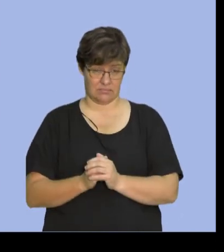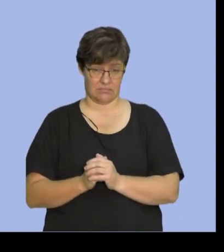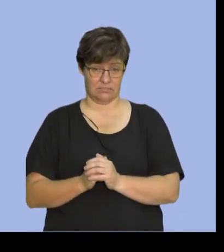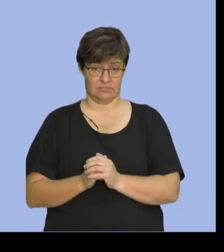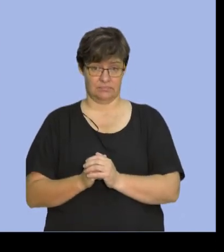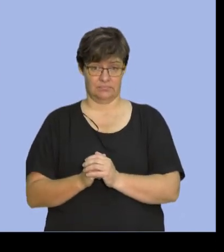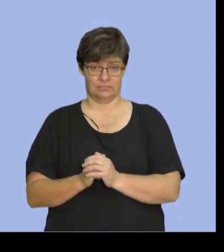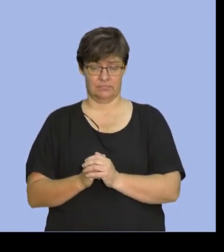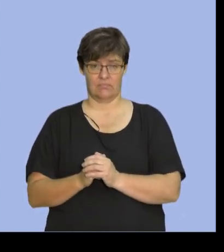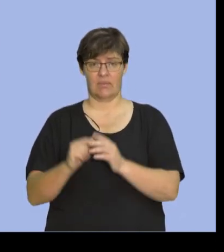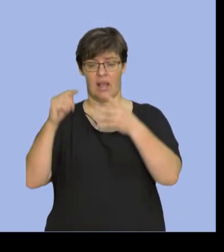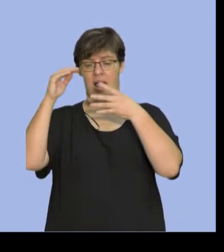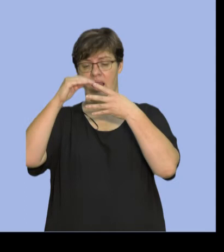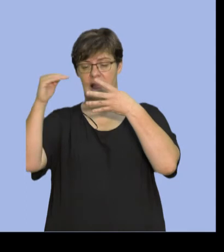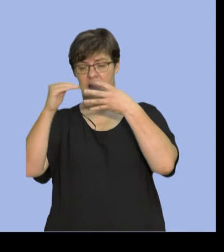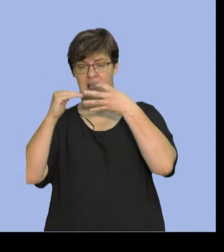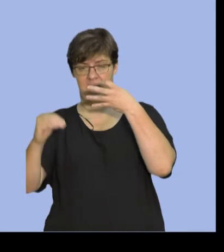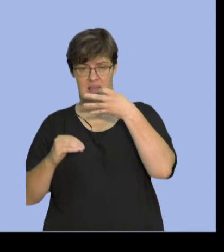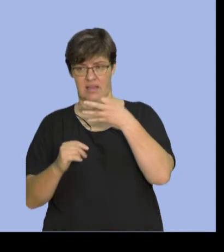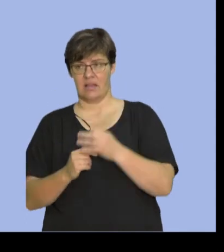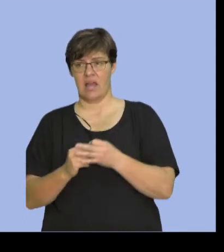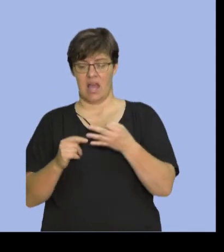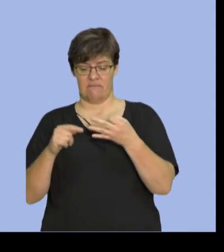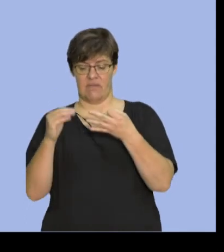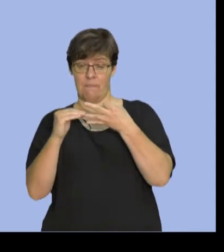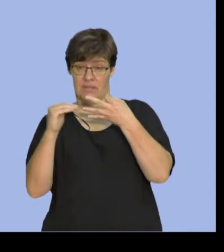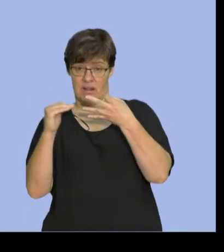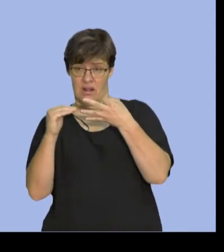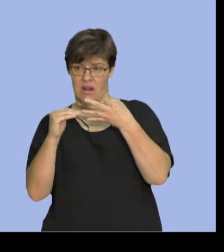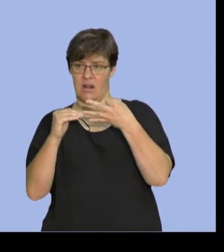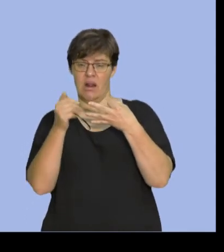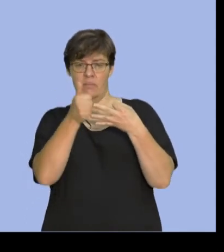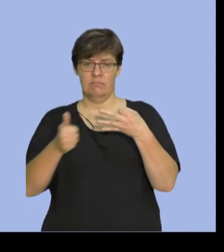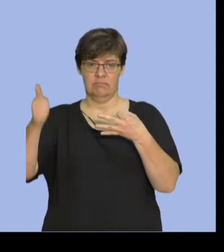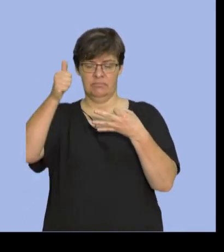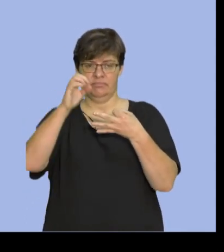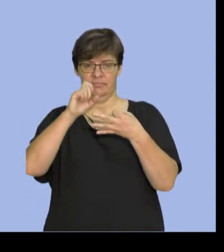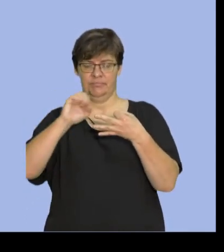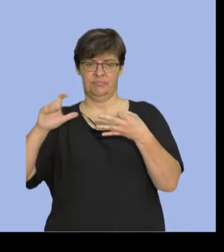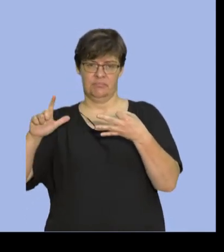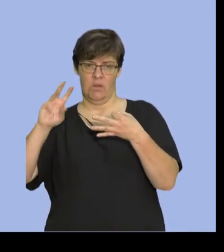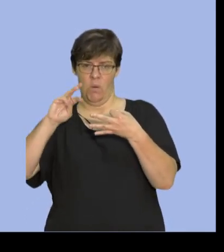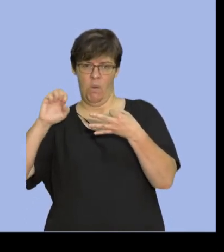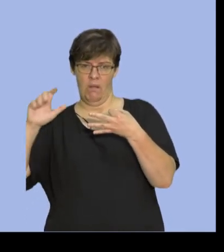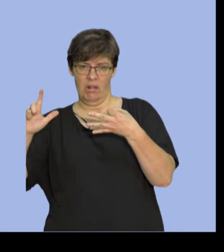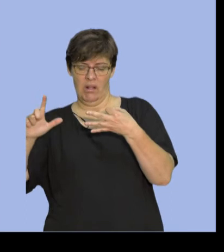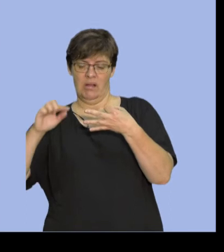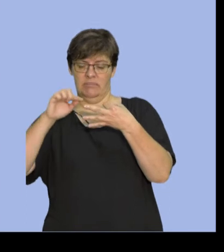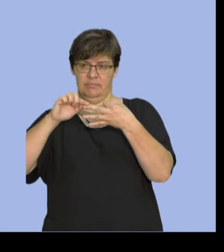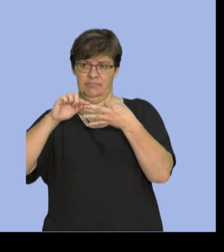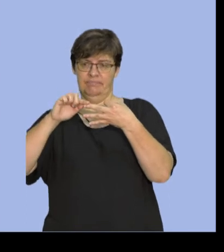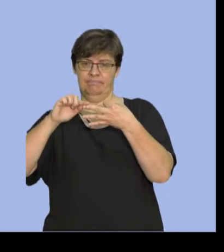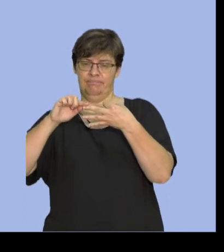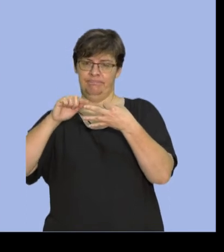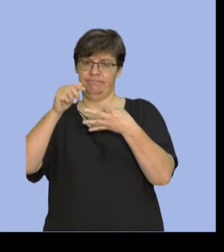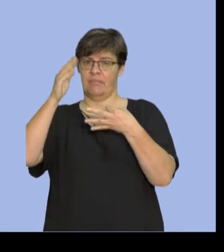of different layers. So we have a middle layer called the primary cell wall, which is enclosed by an